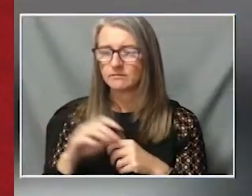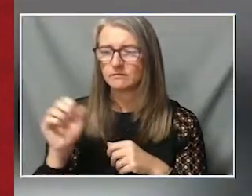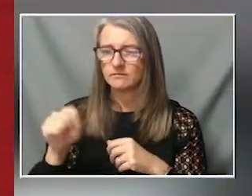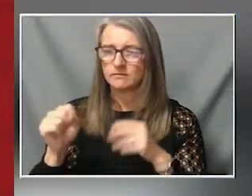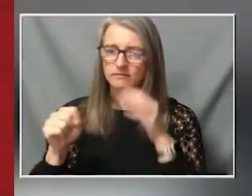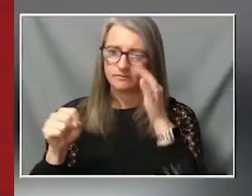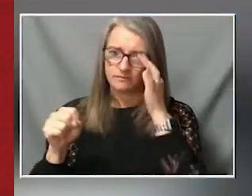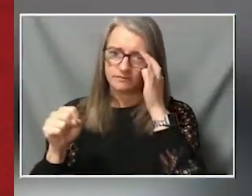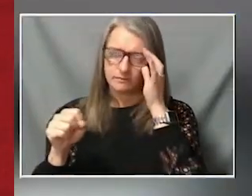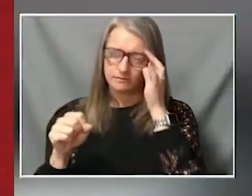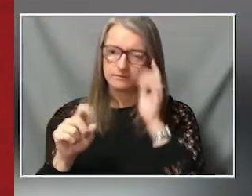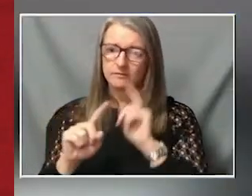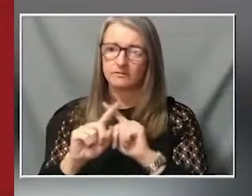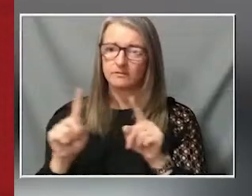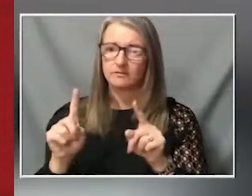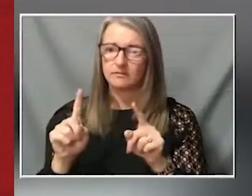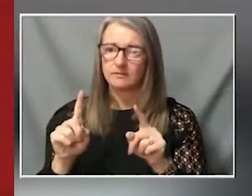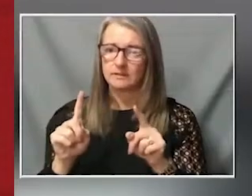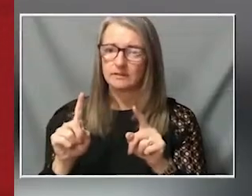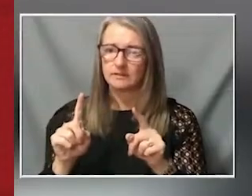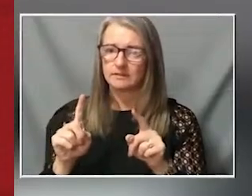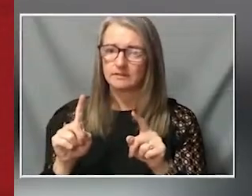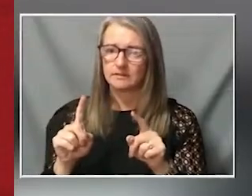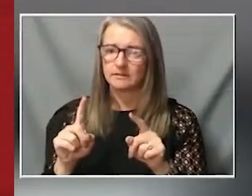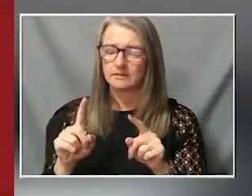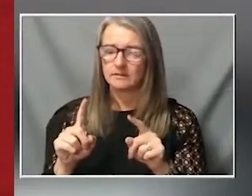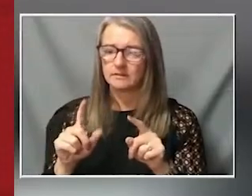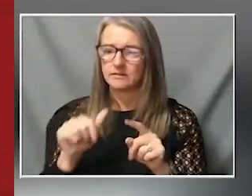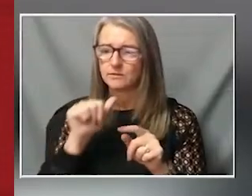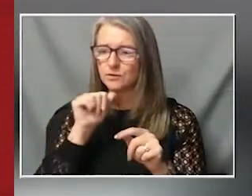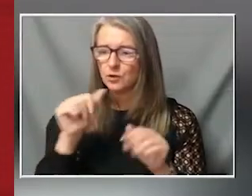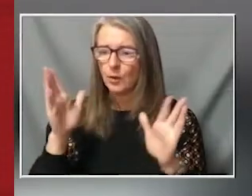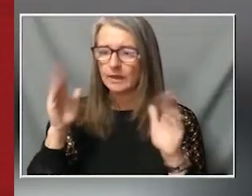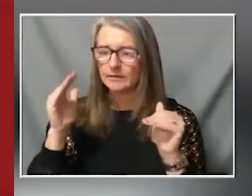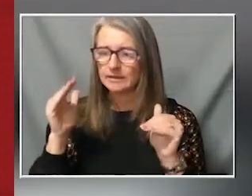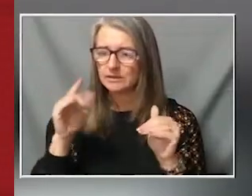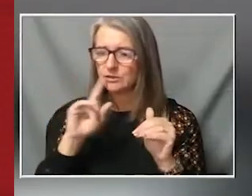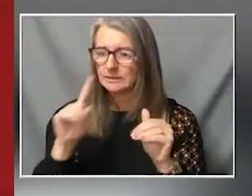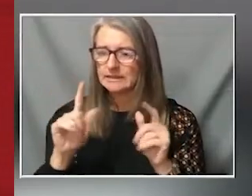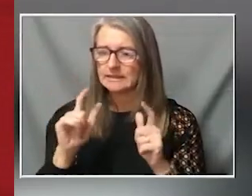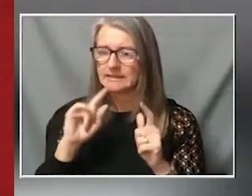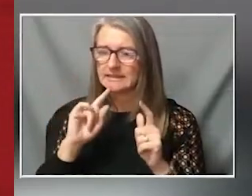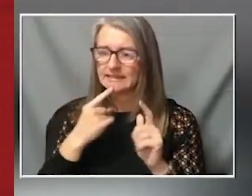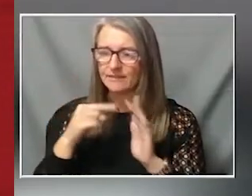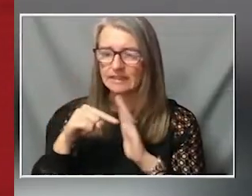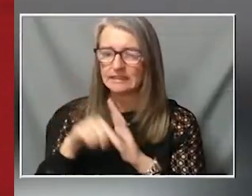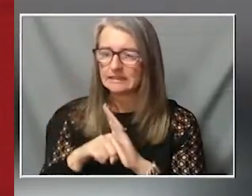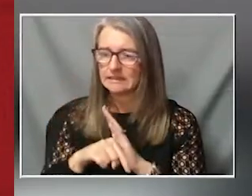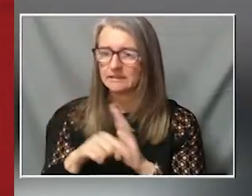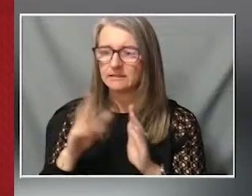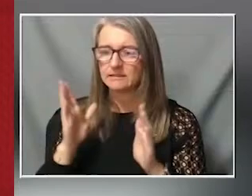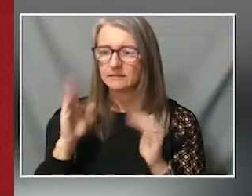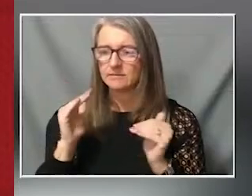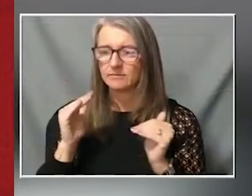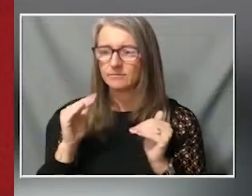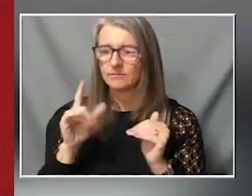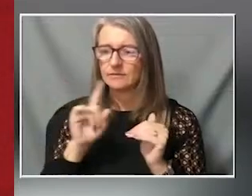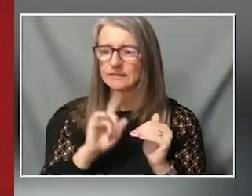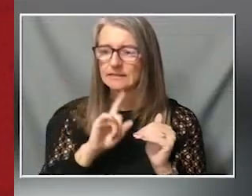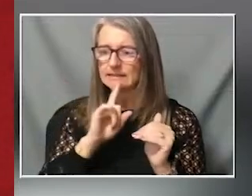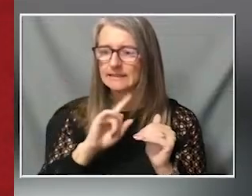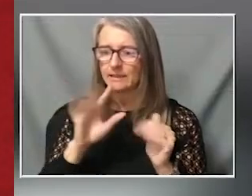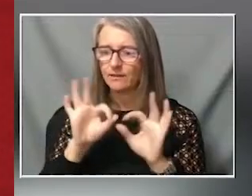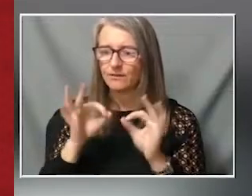Yes, but in the absence of other information, we don't expect them to be significant. Our expectation for a single-family